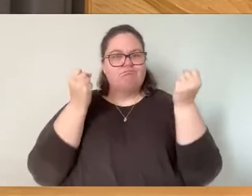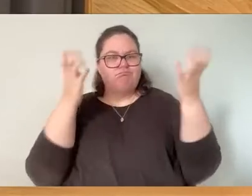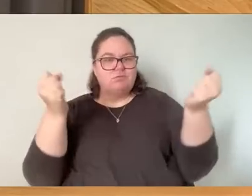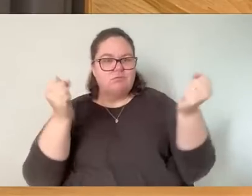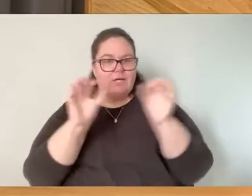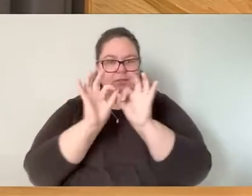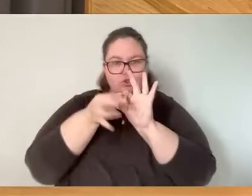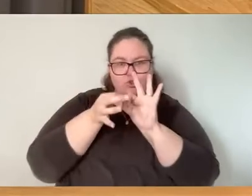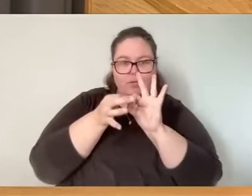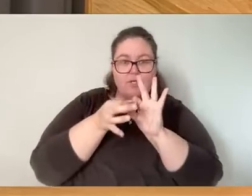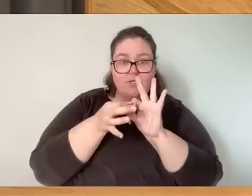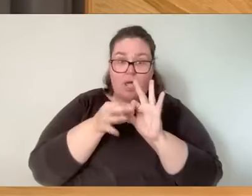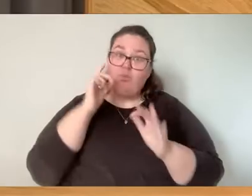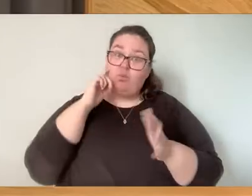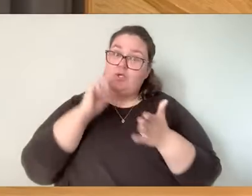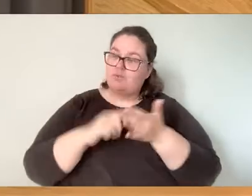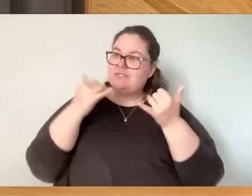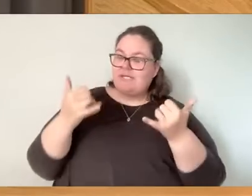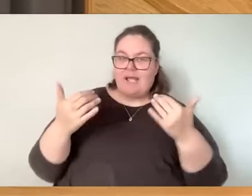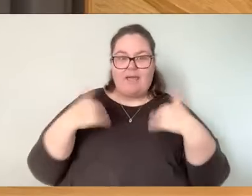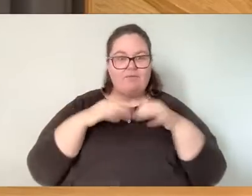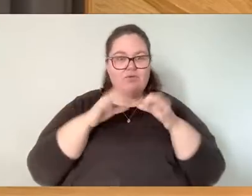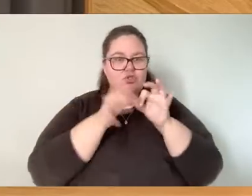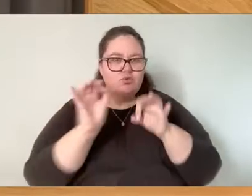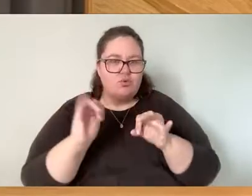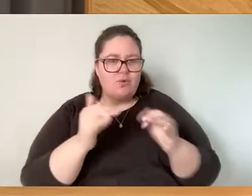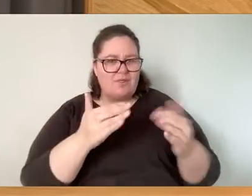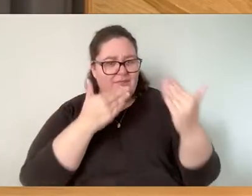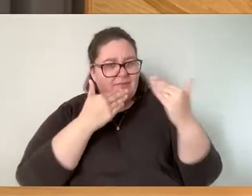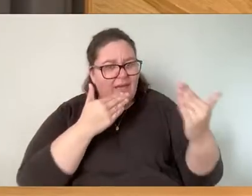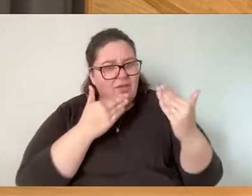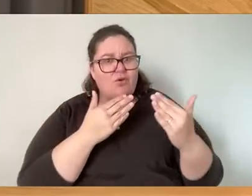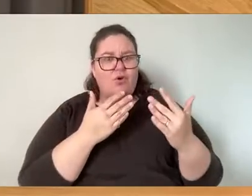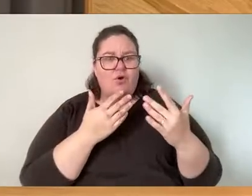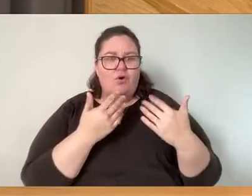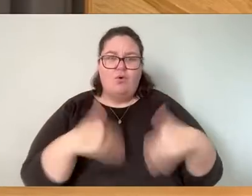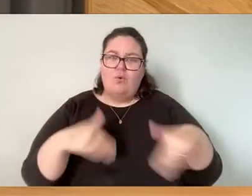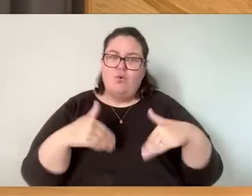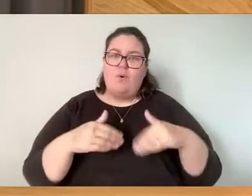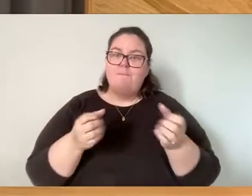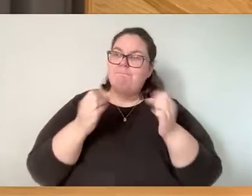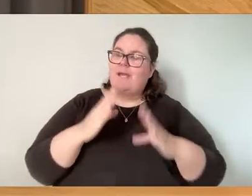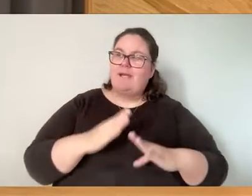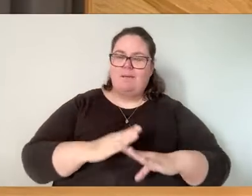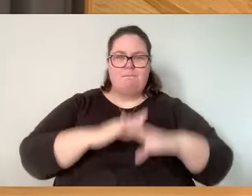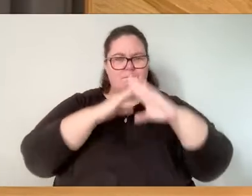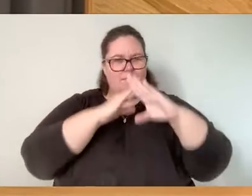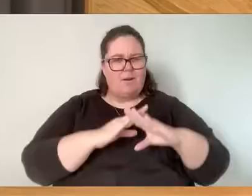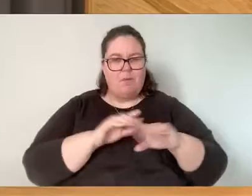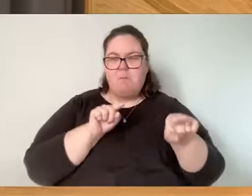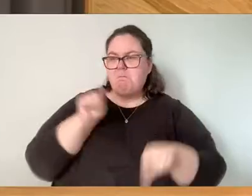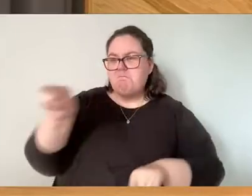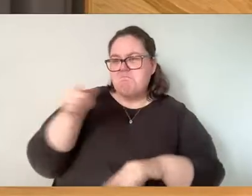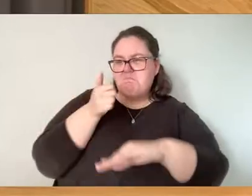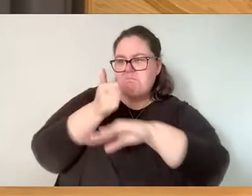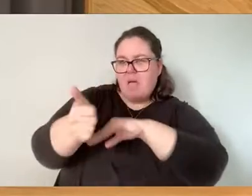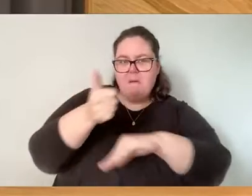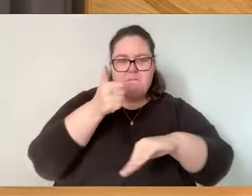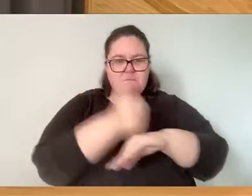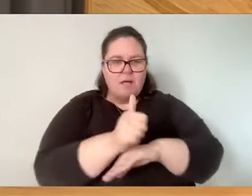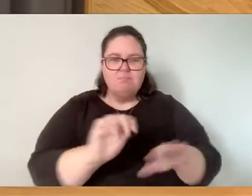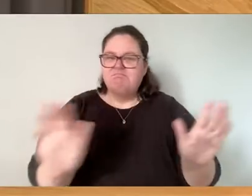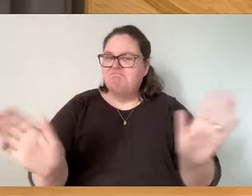to important information. So there's a lot of roadblocks. It's not about pointing fingers. It's just we've worked so hard